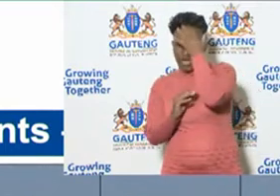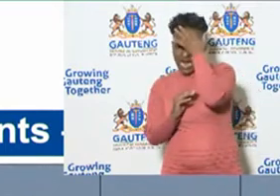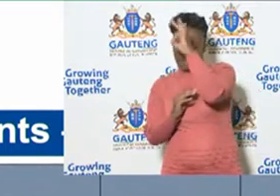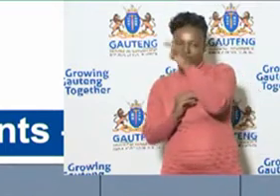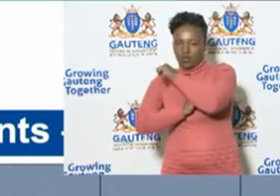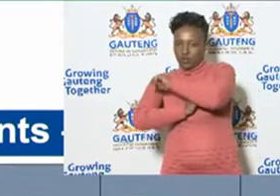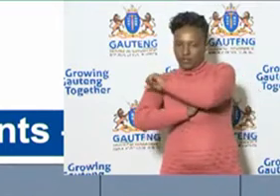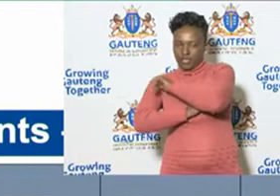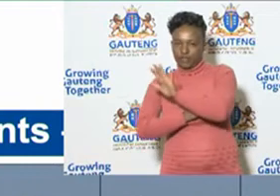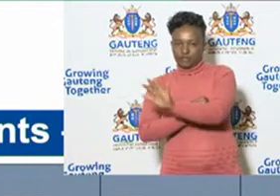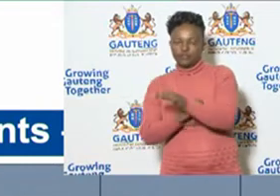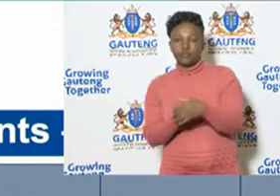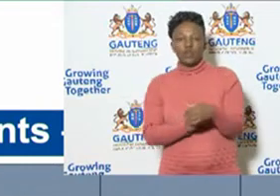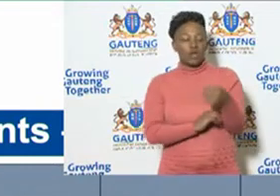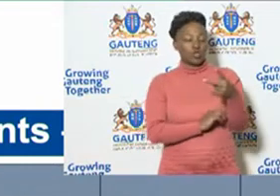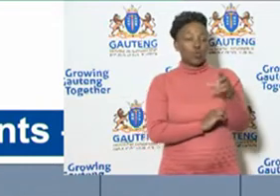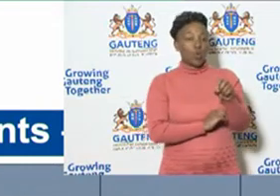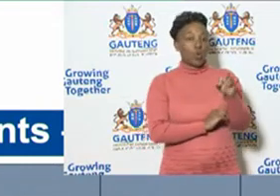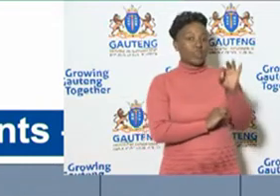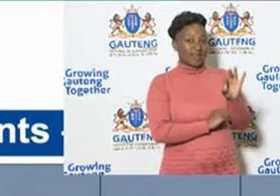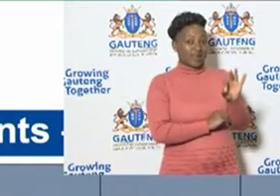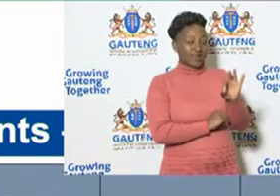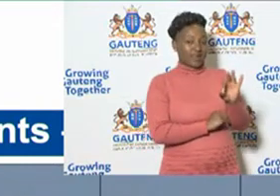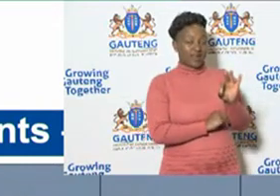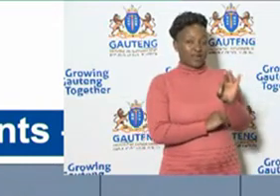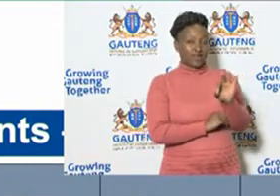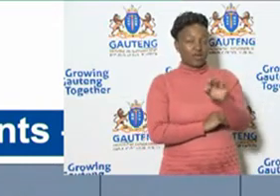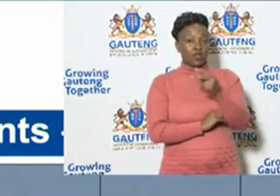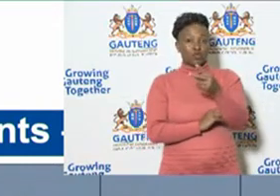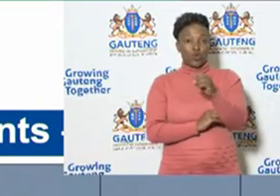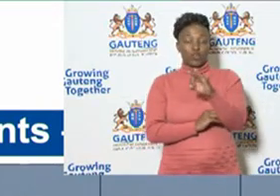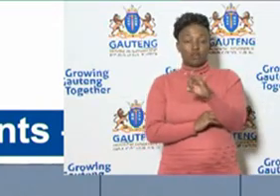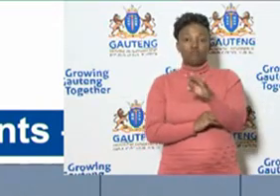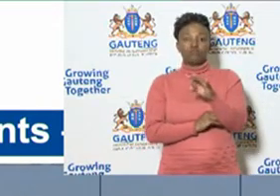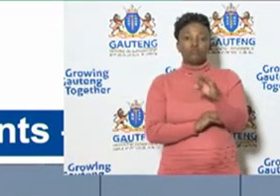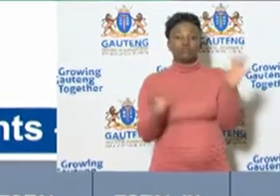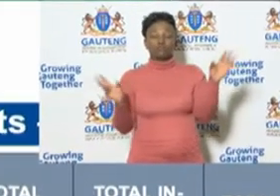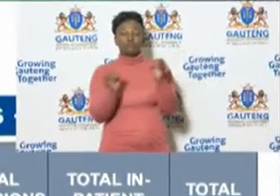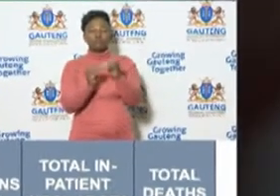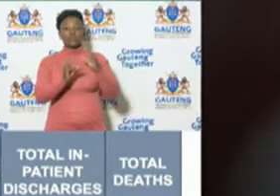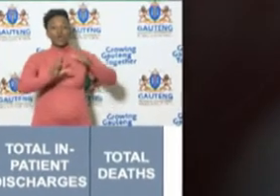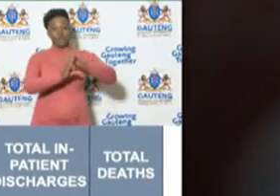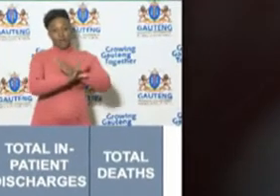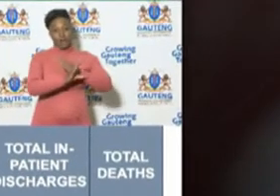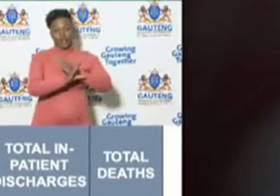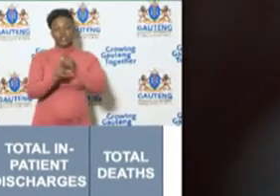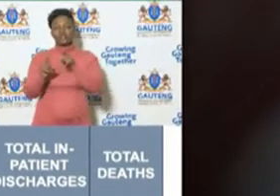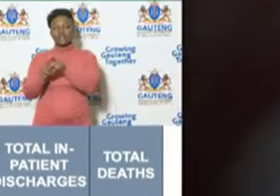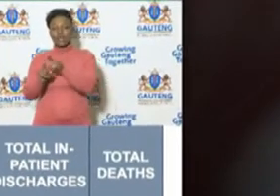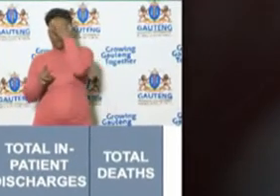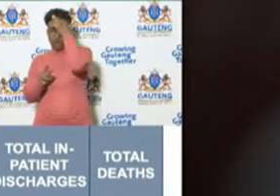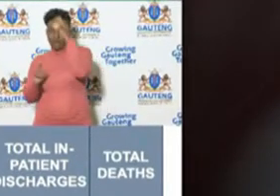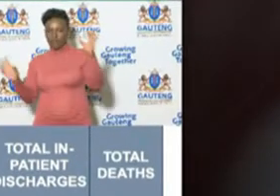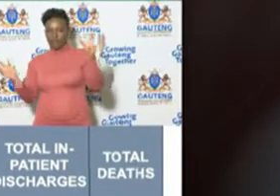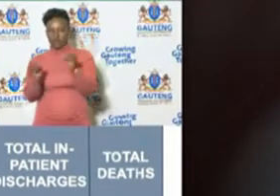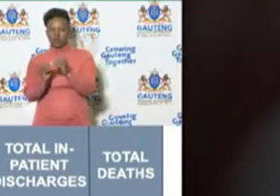are 203 people who are admitted in our facilities, both private and public at the moment.